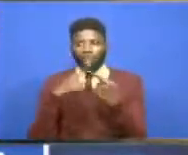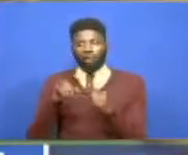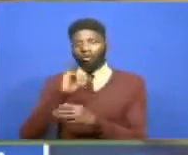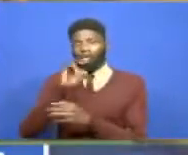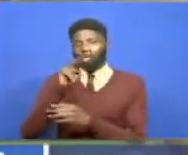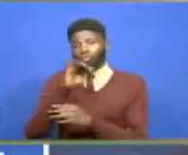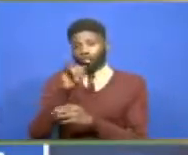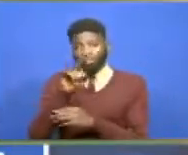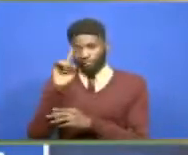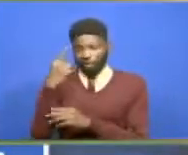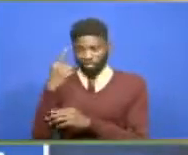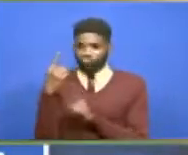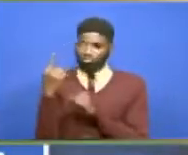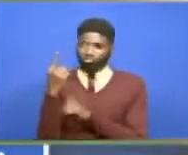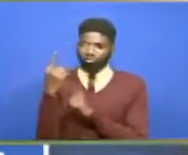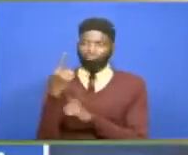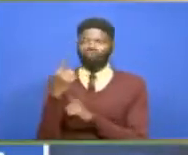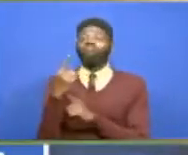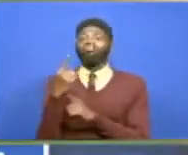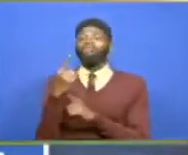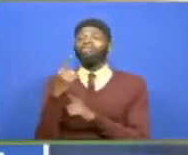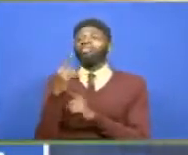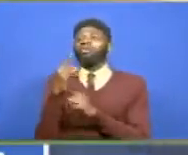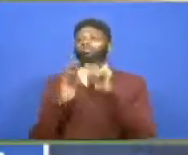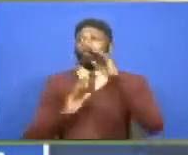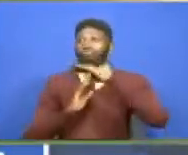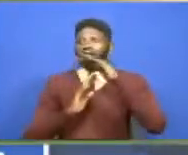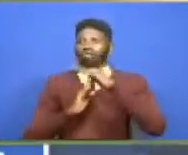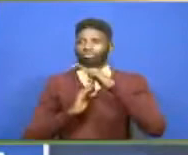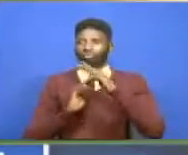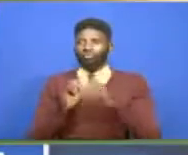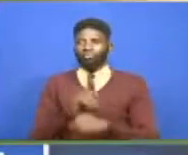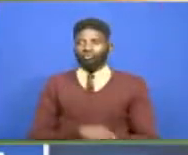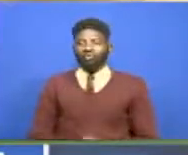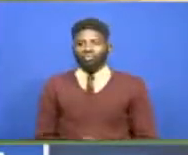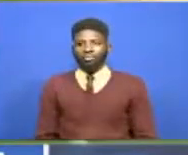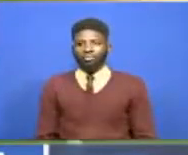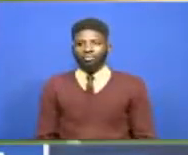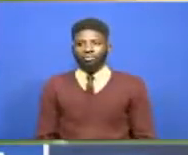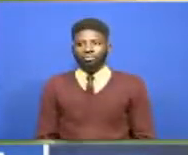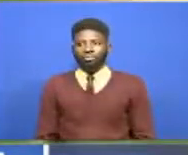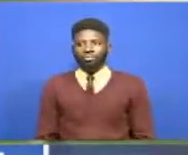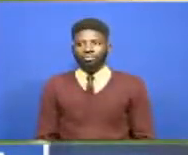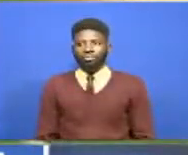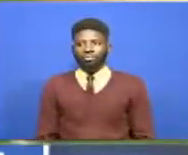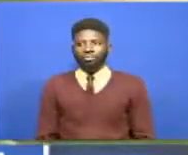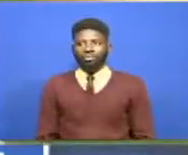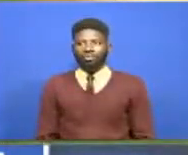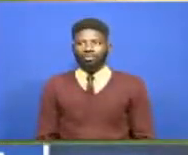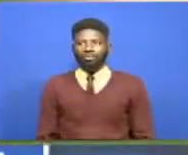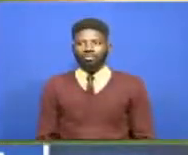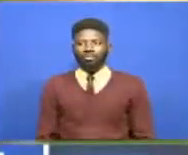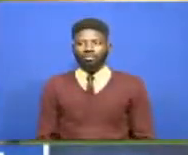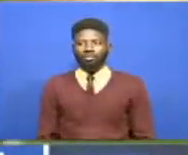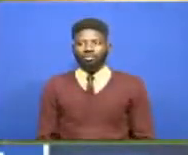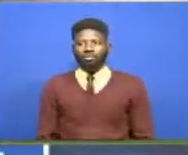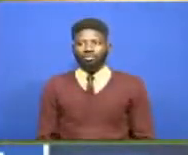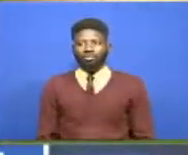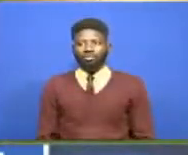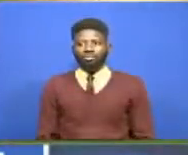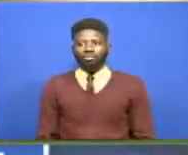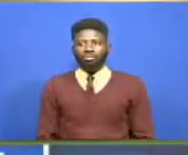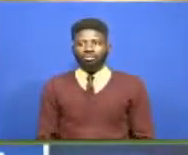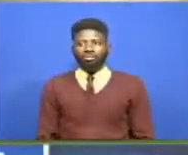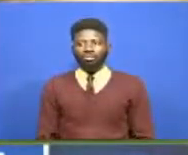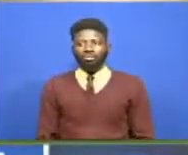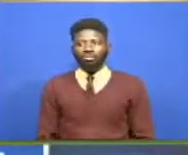host ahead with the only try in the first half. Way for Mwanga, McKenzie, quick hands. Now Barrett, Jody